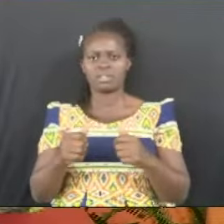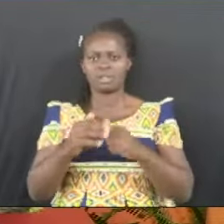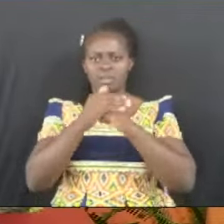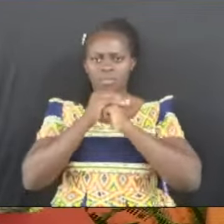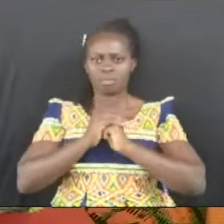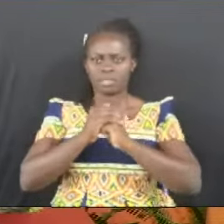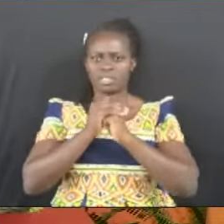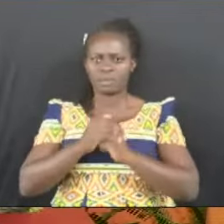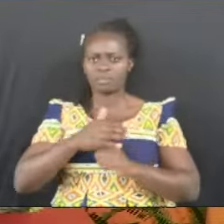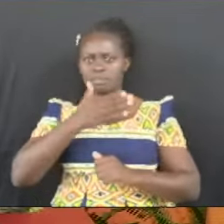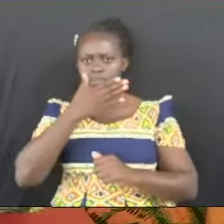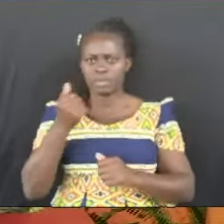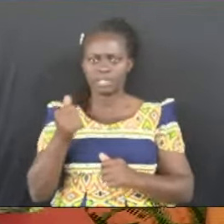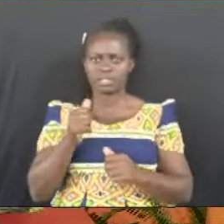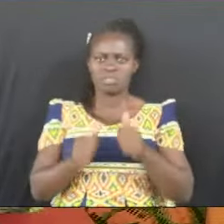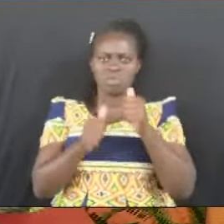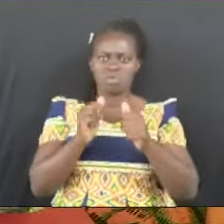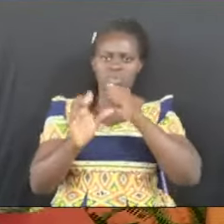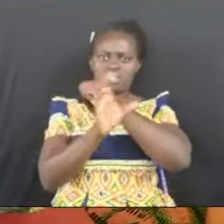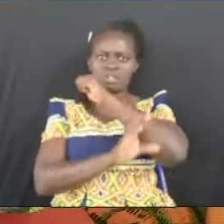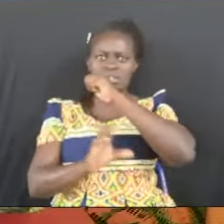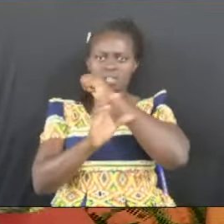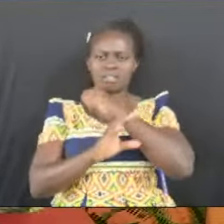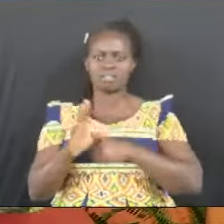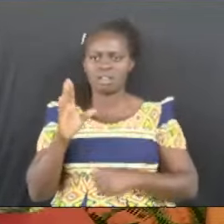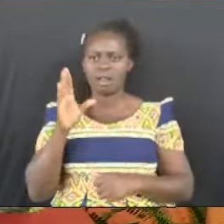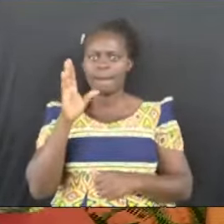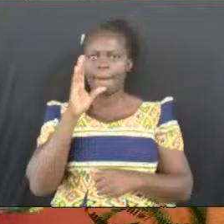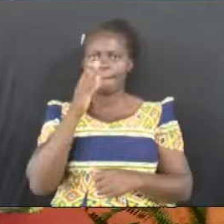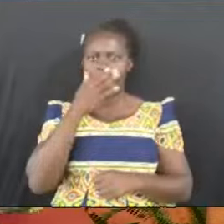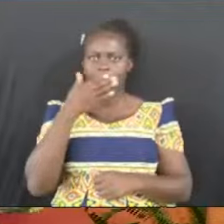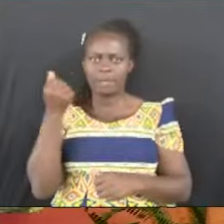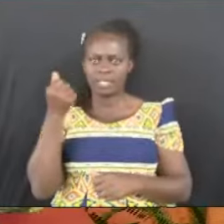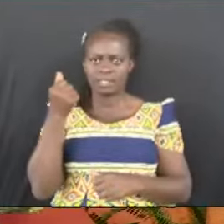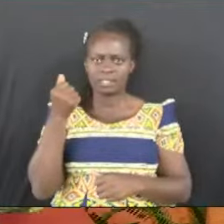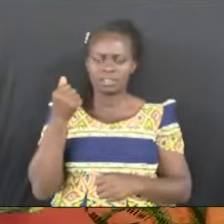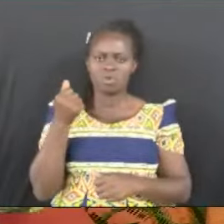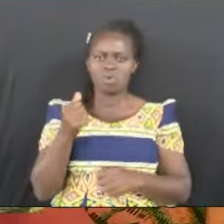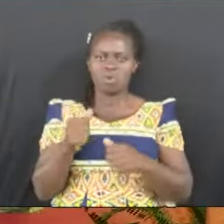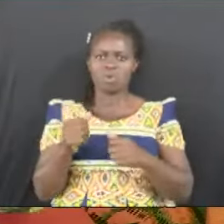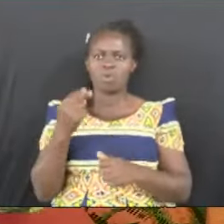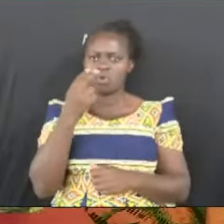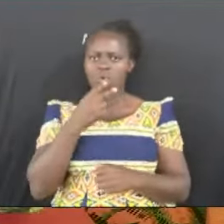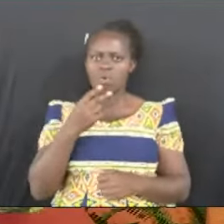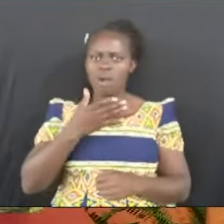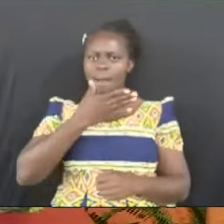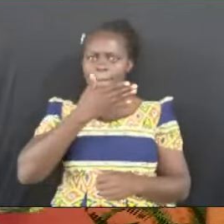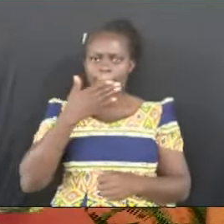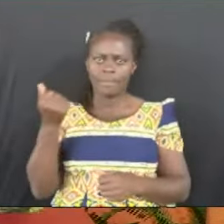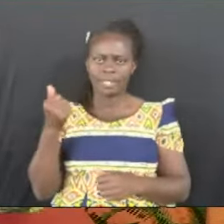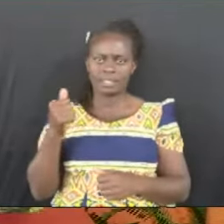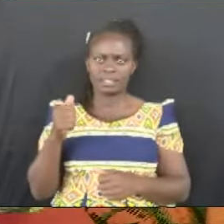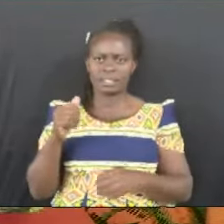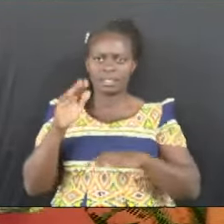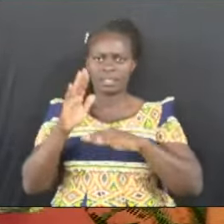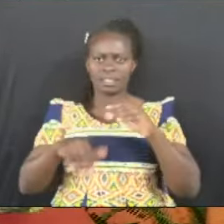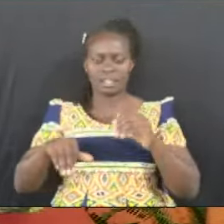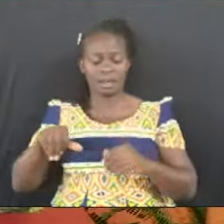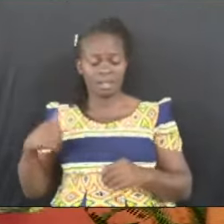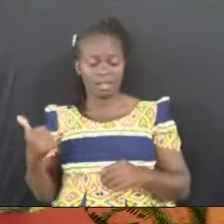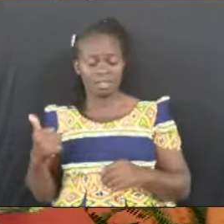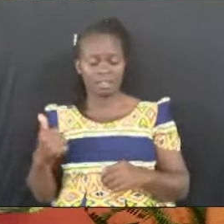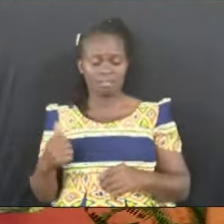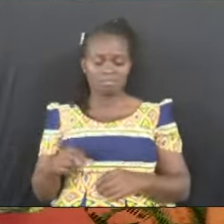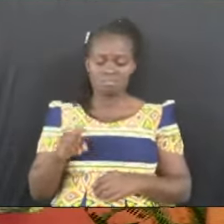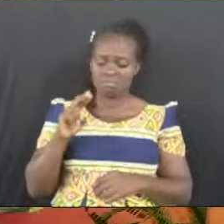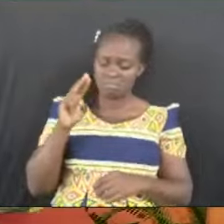which nation is better than the other, who is a better human being than the other. Not in an